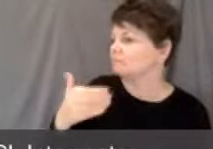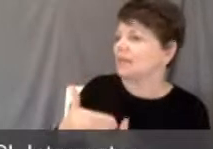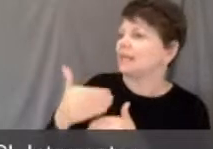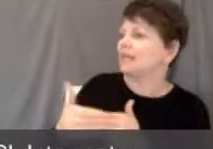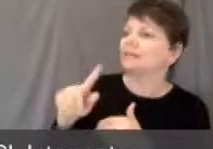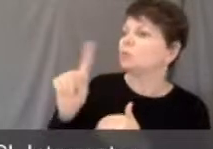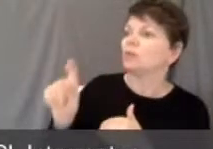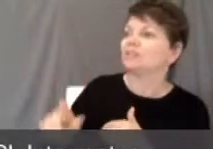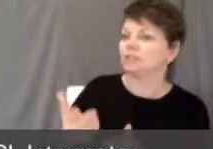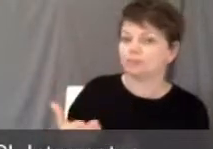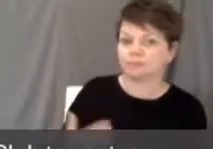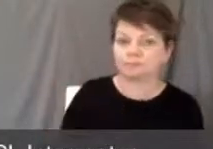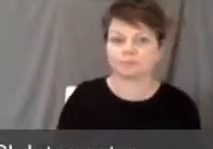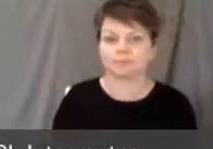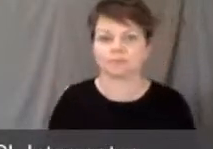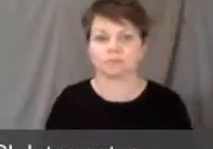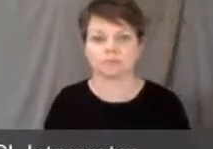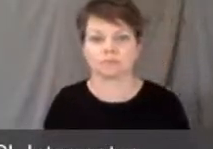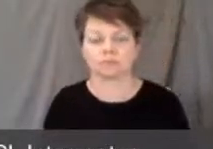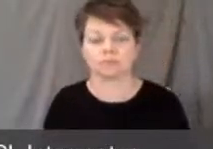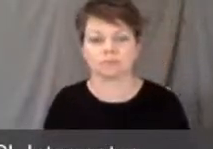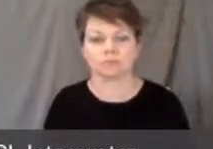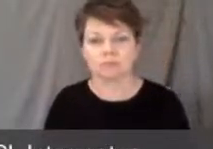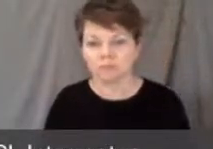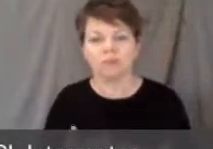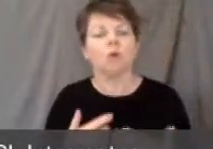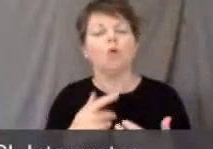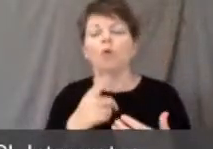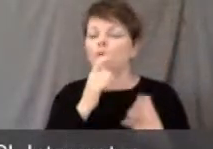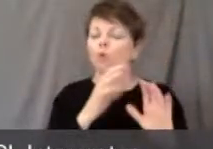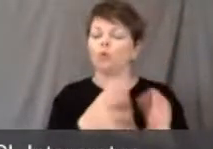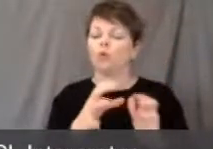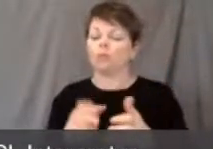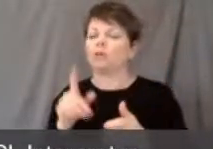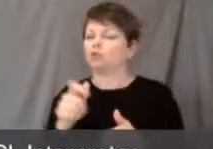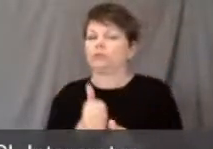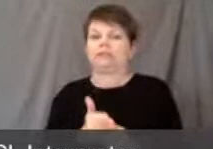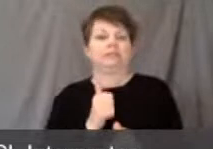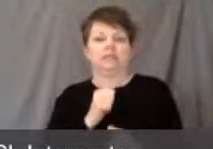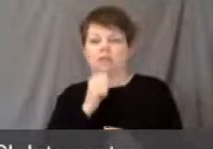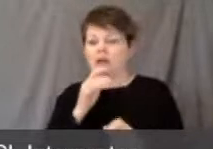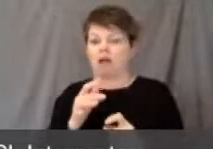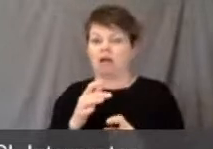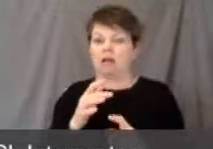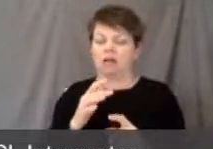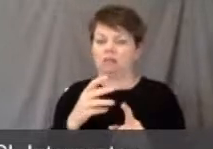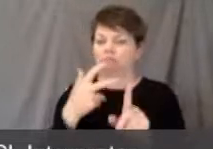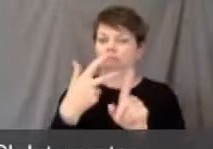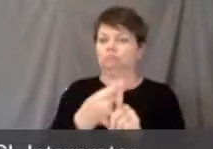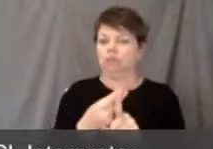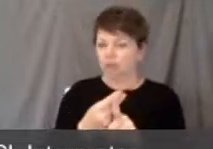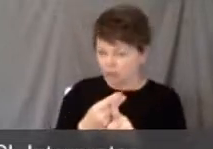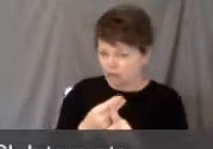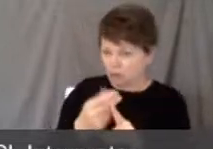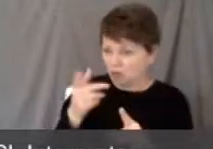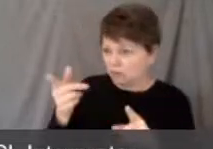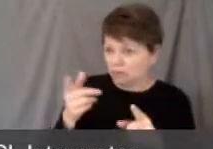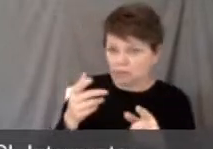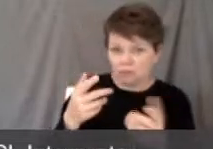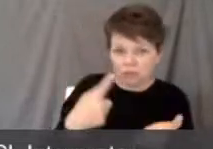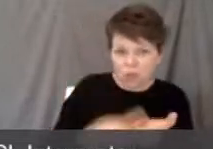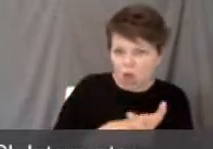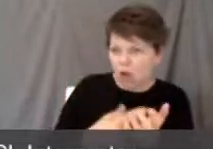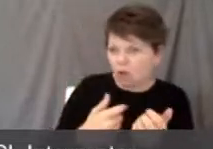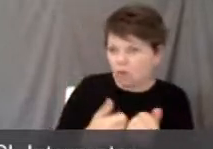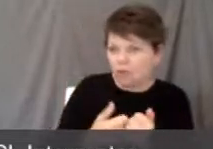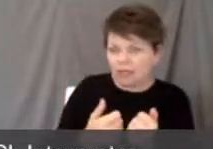next slide. So there are individuals who should not get the COVID vaccine, and so I think that's helpful information to share. Would you talk to us